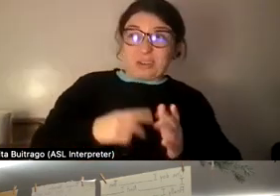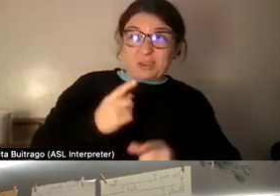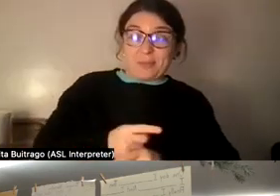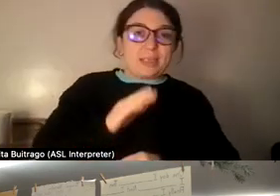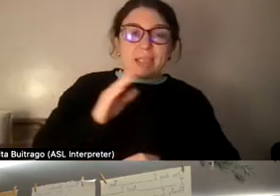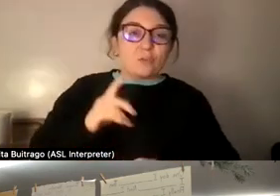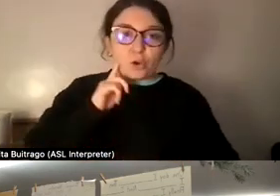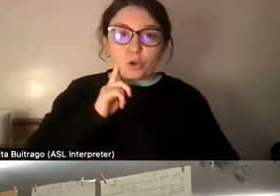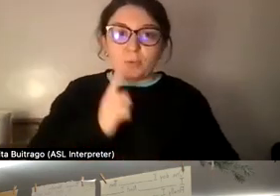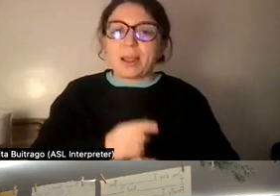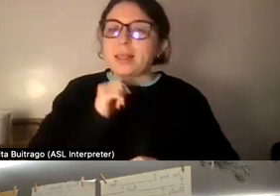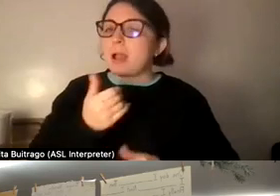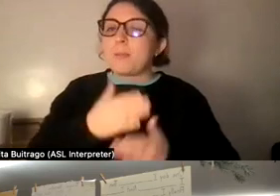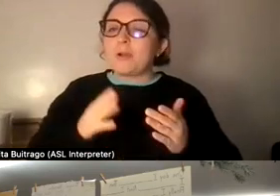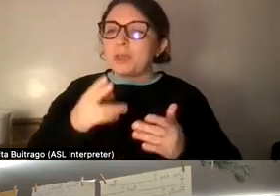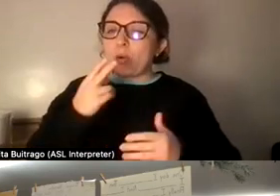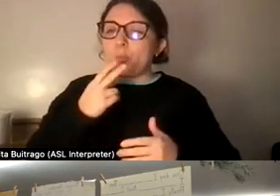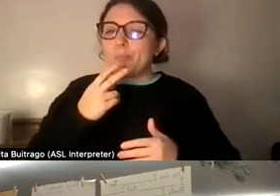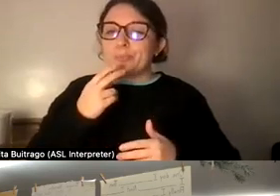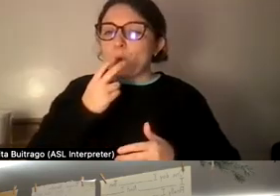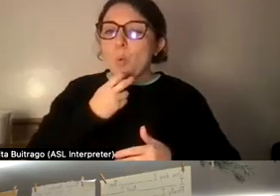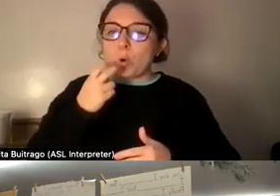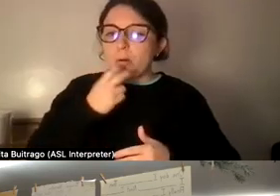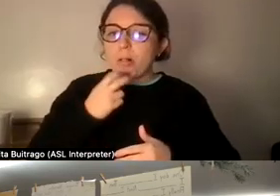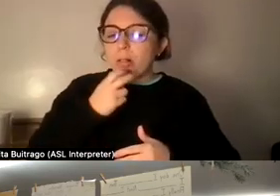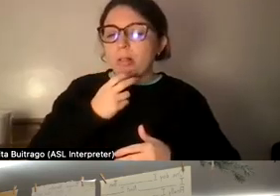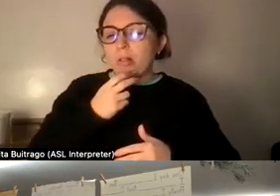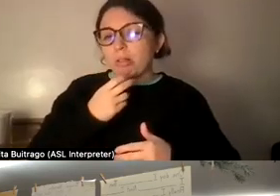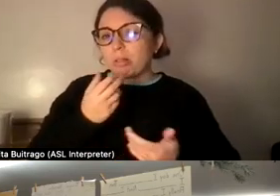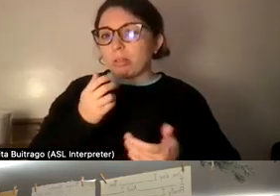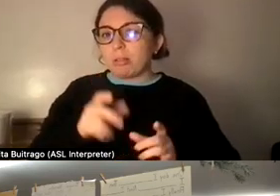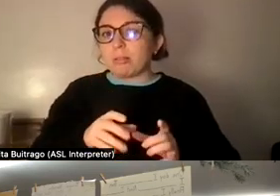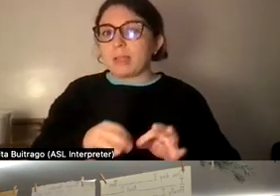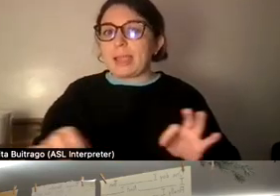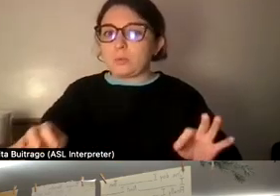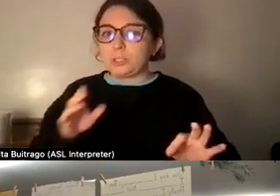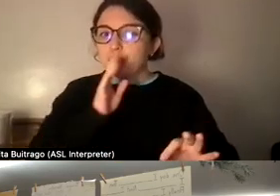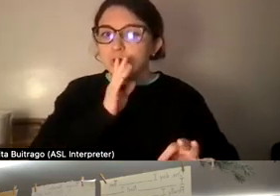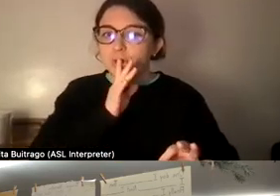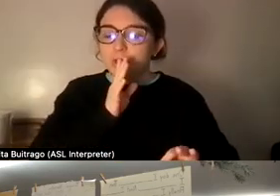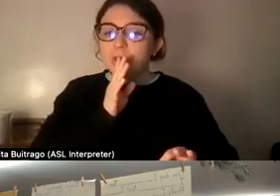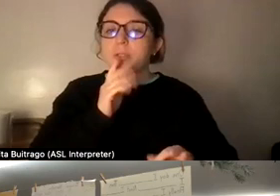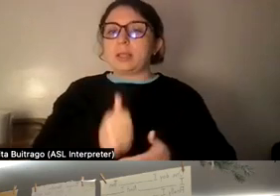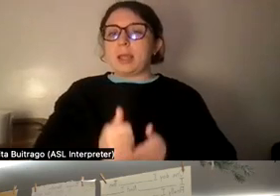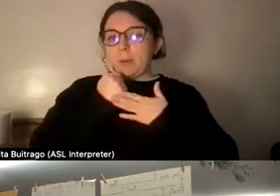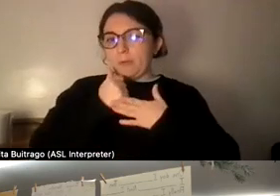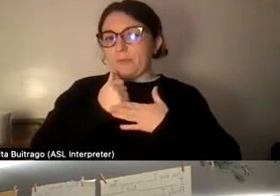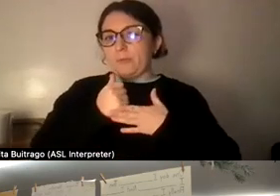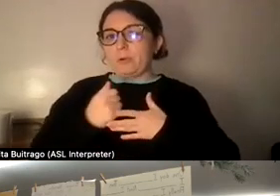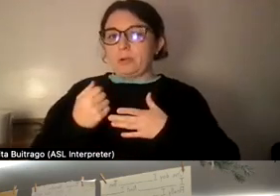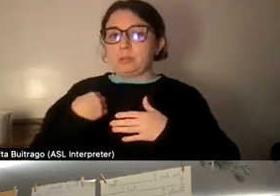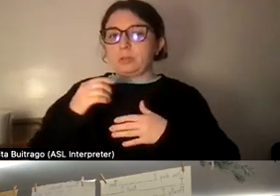language, right? So that's why this exposure to oral language and as much as possible is helpful for kids who are learning how to read, because then they